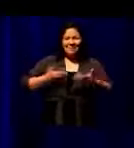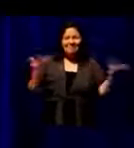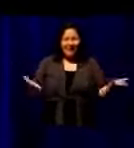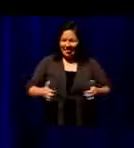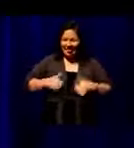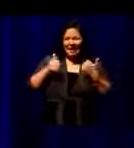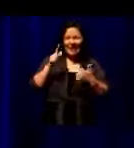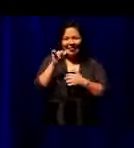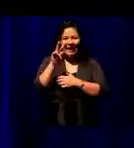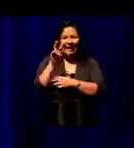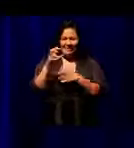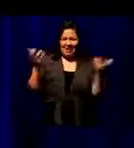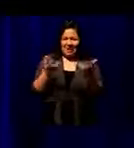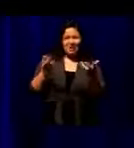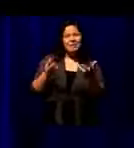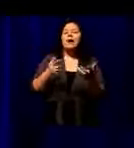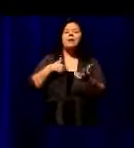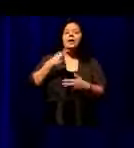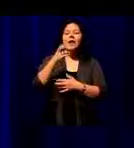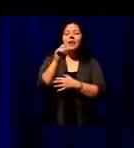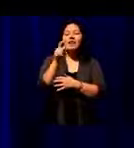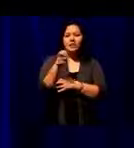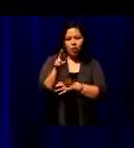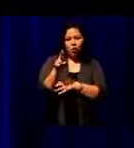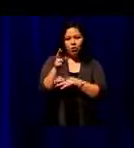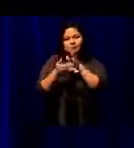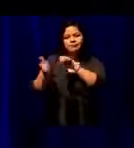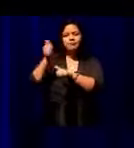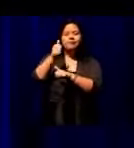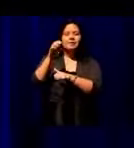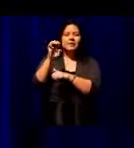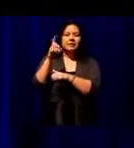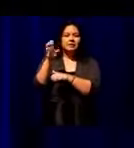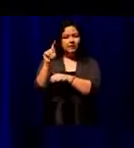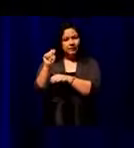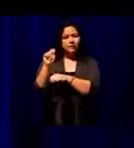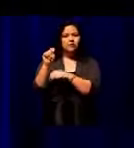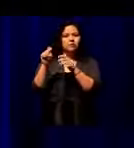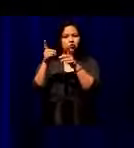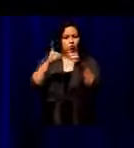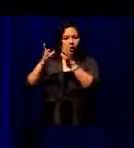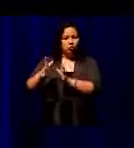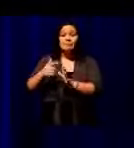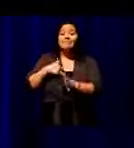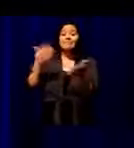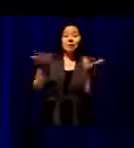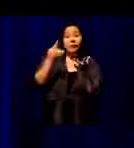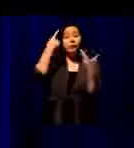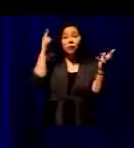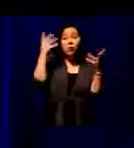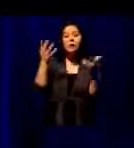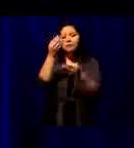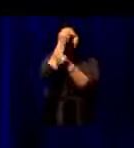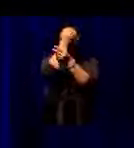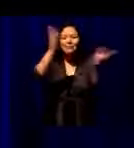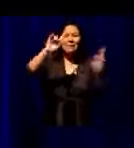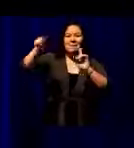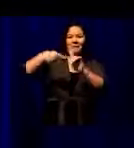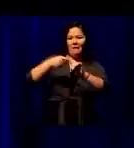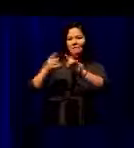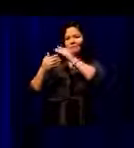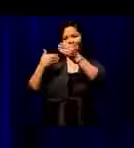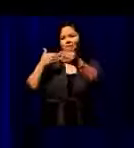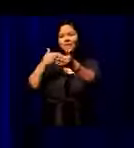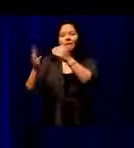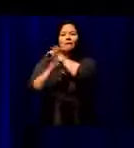the Cultch. I'm Heather Redfern, the Executive Director, and I'm here to tell you all about the Fall